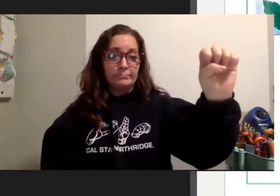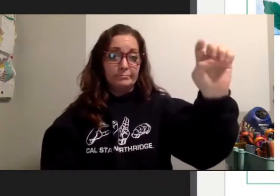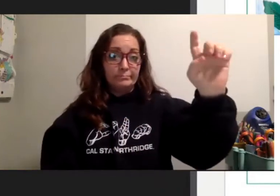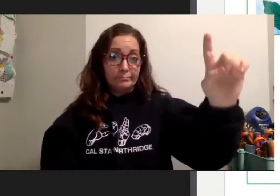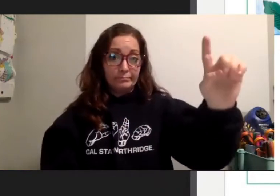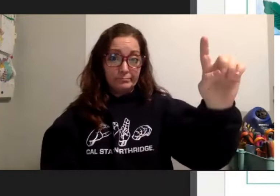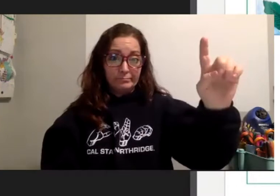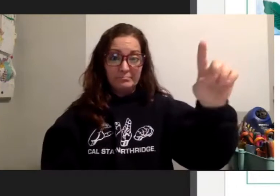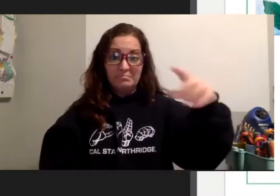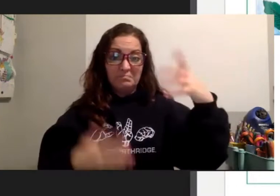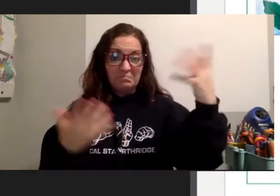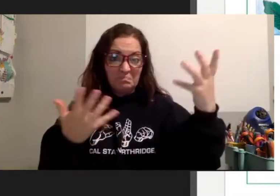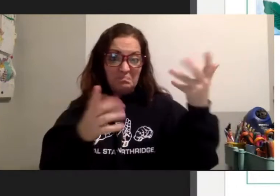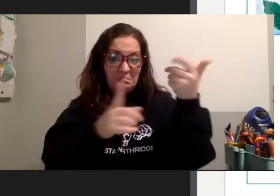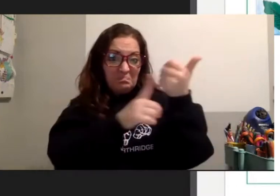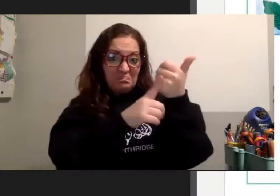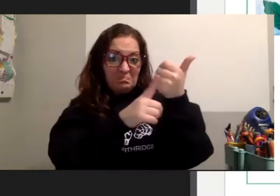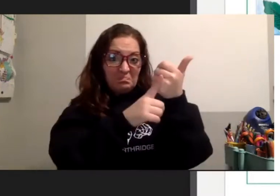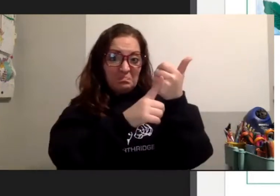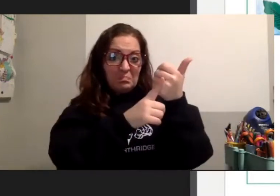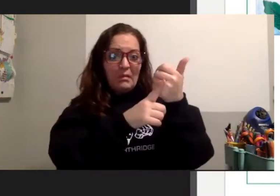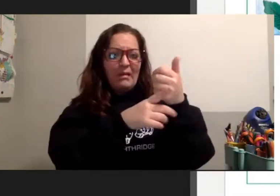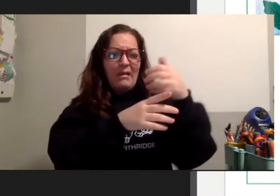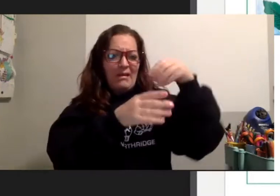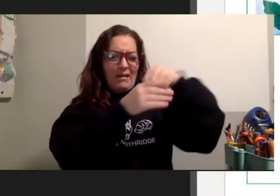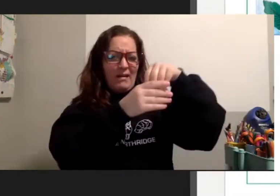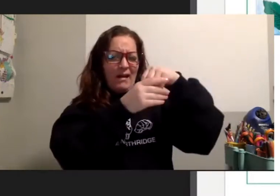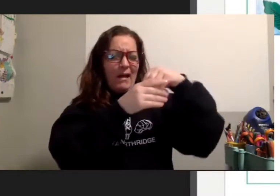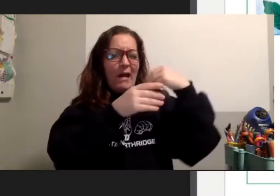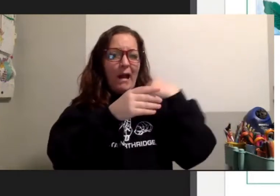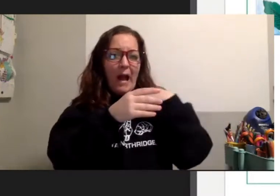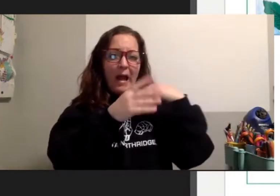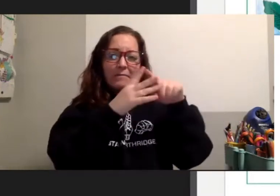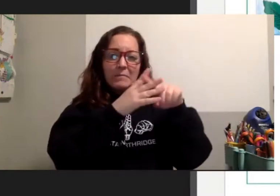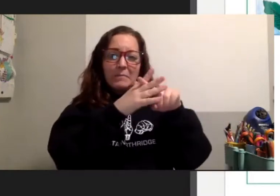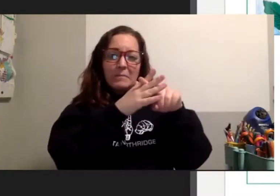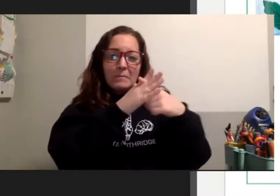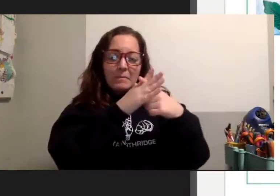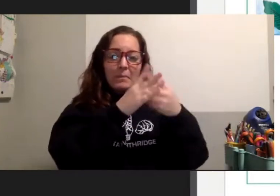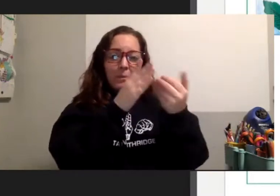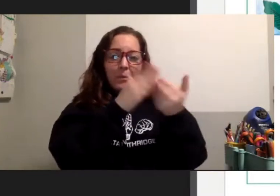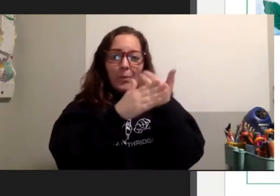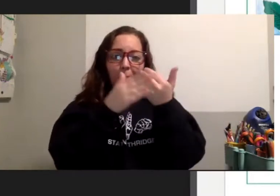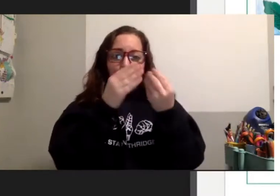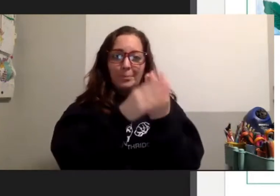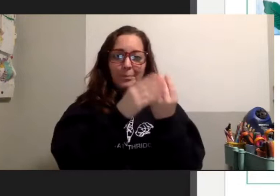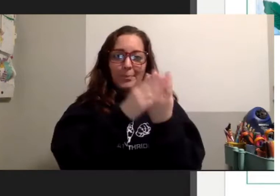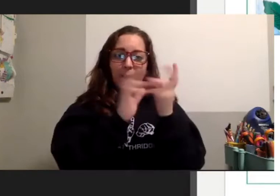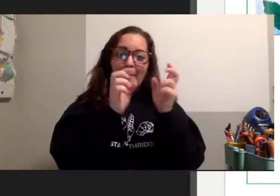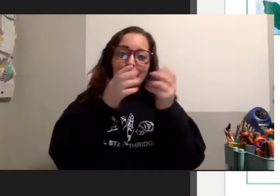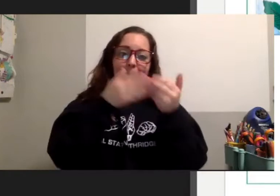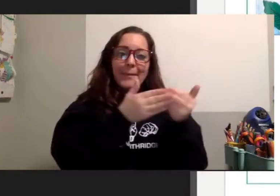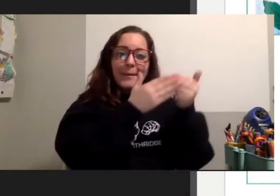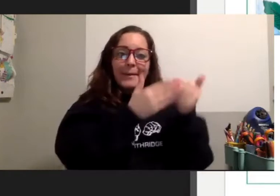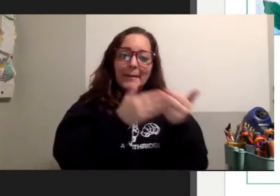A seed contains the beginning of a new plant.